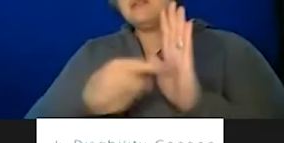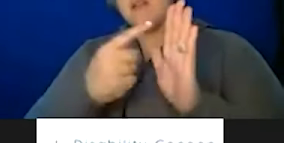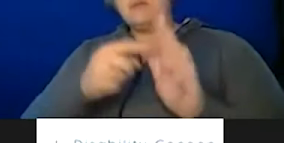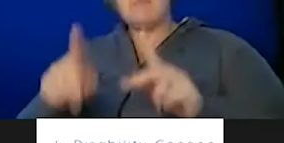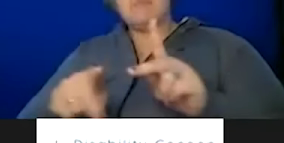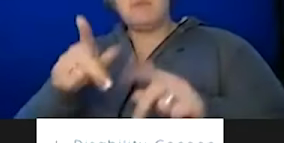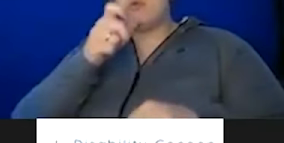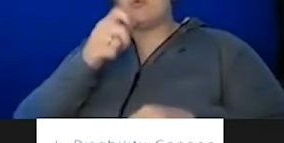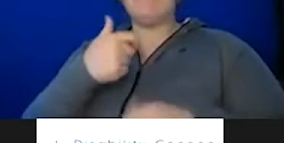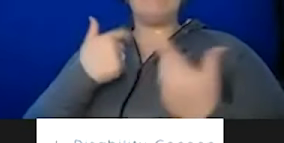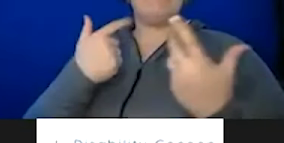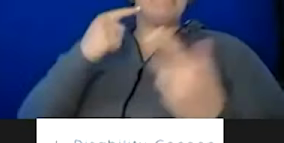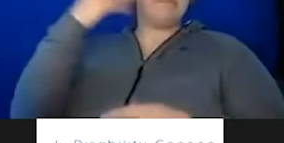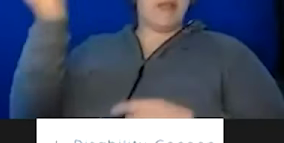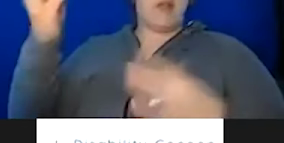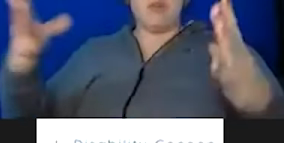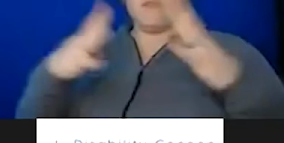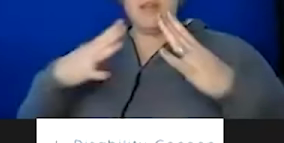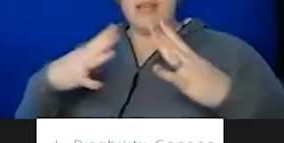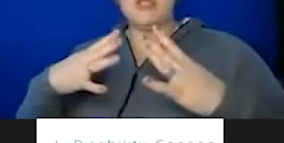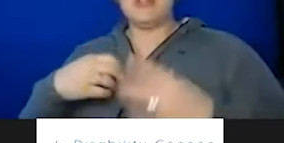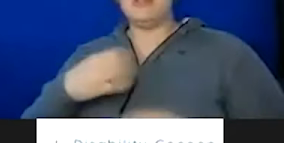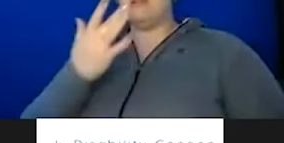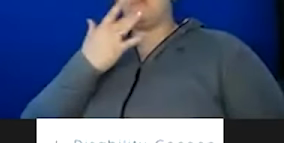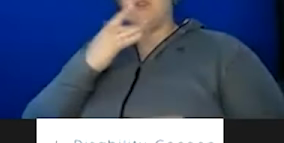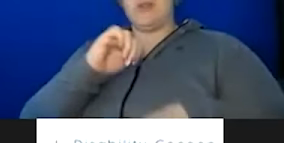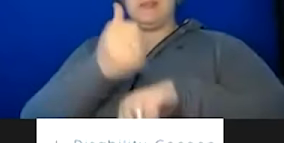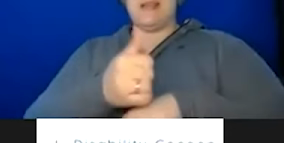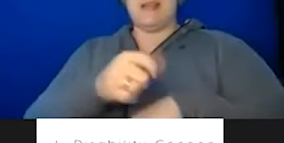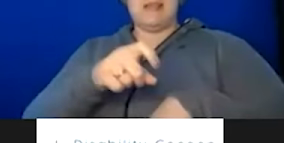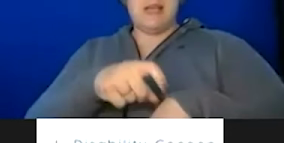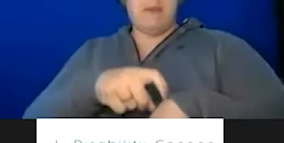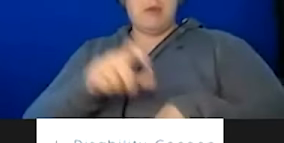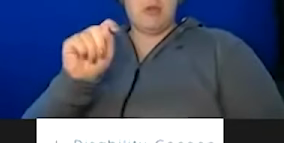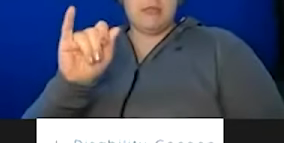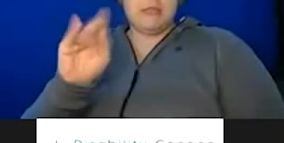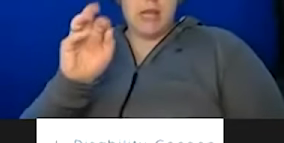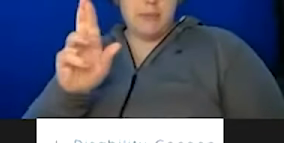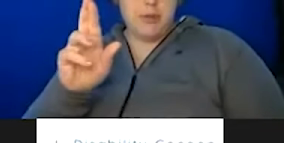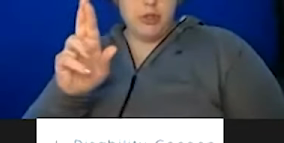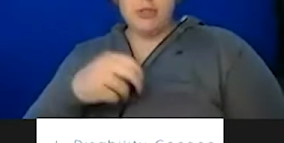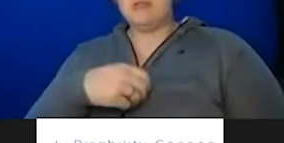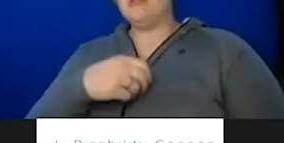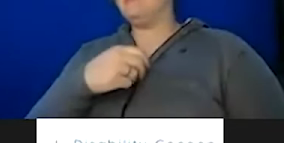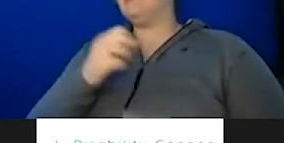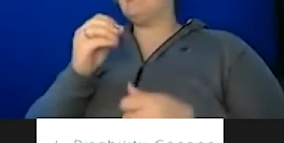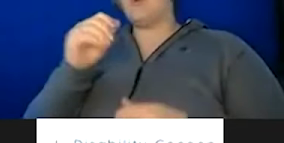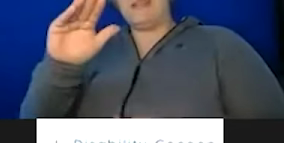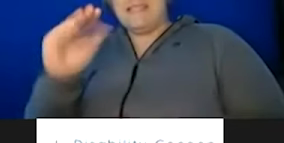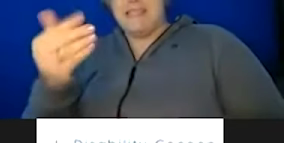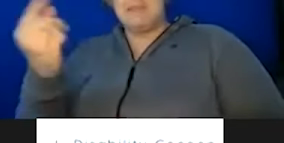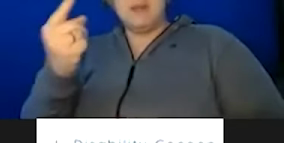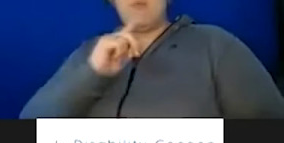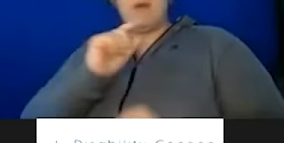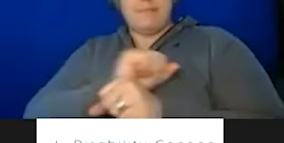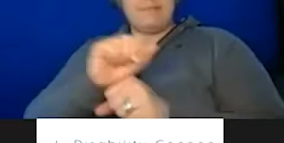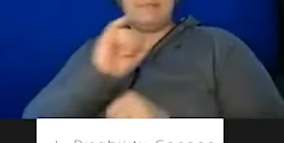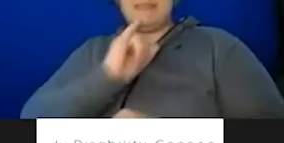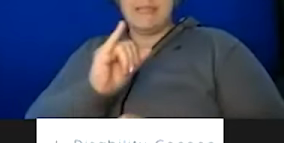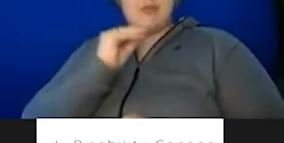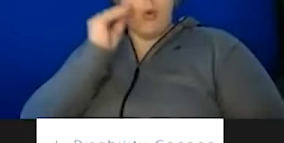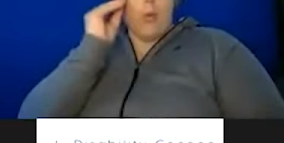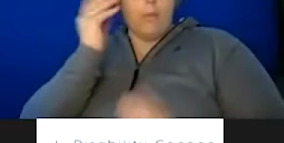the appearance of, someone being in your home. You can actually set up schedules for your lights to turn on and off at certain